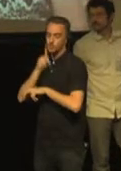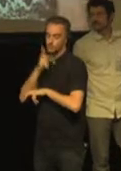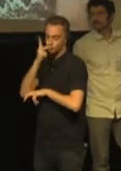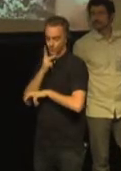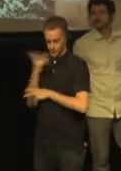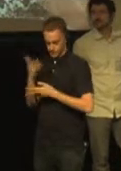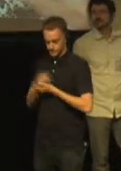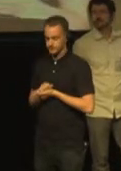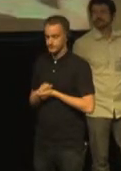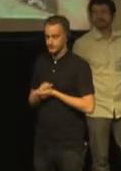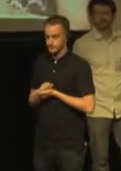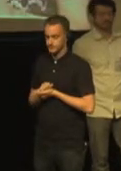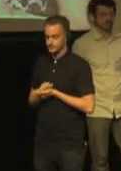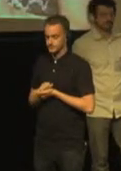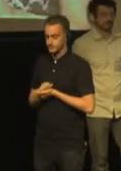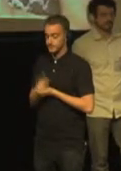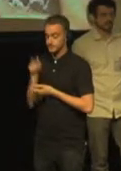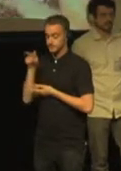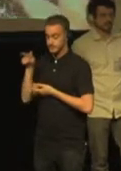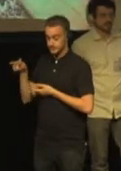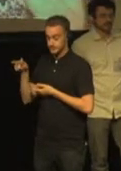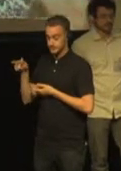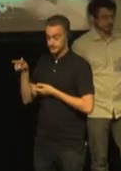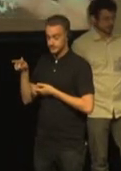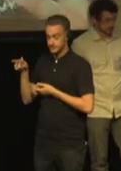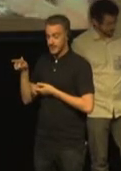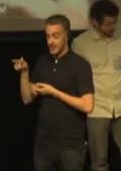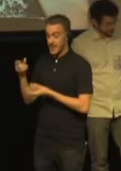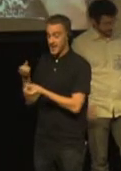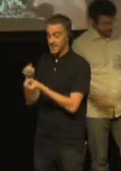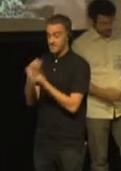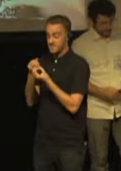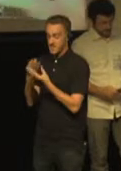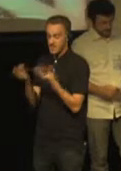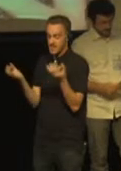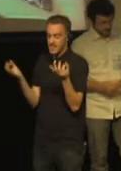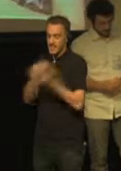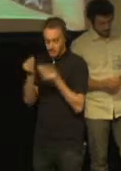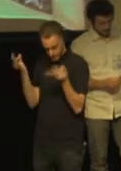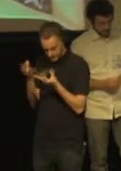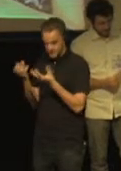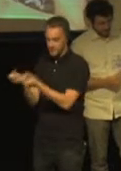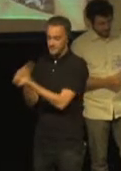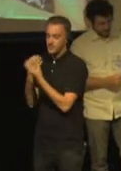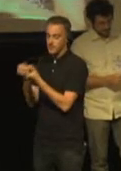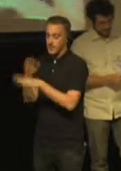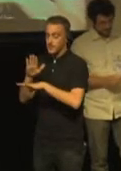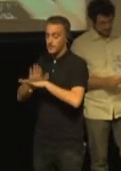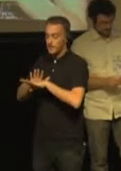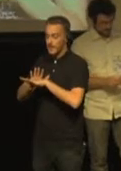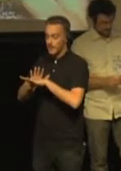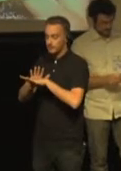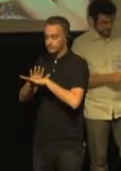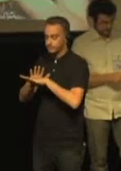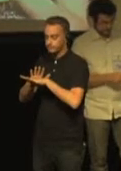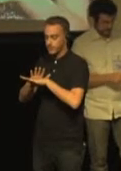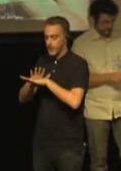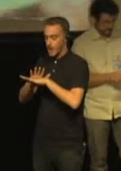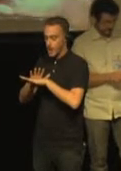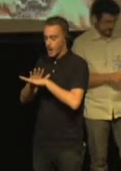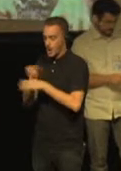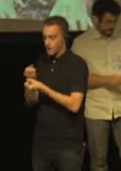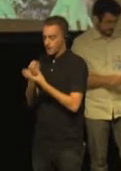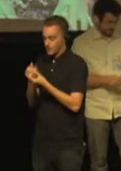that they used data from various surveys in order to have a bigger, more robust data set that they could use to provide this